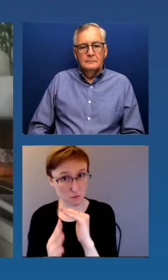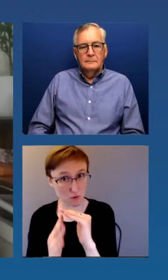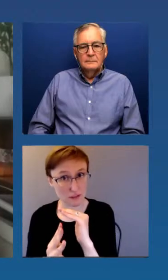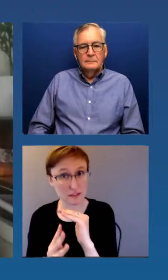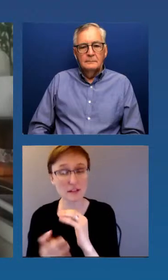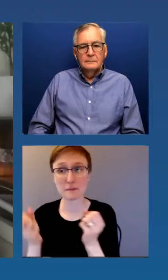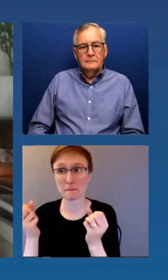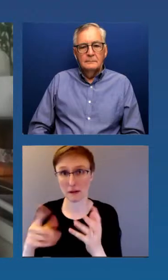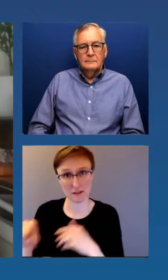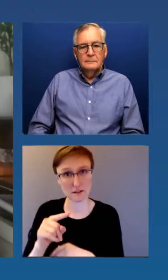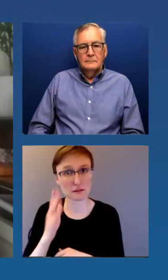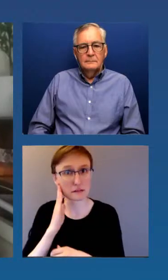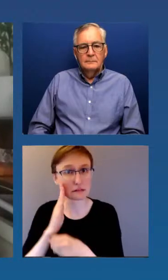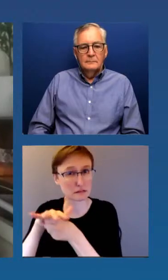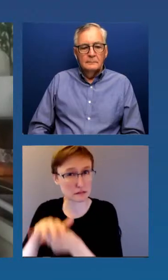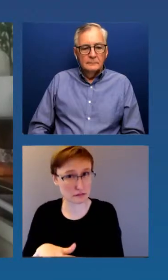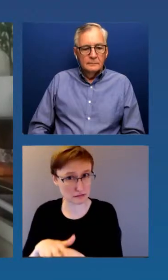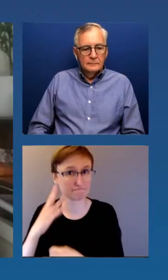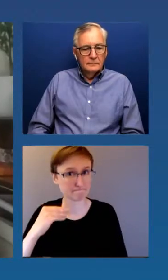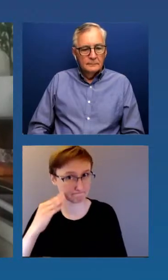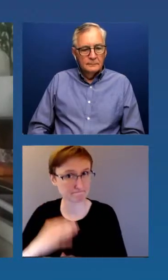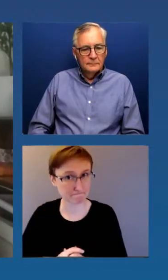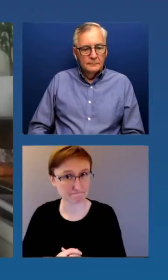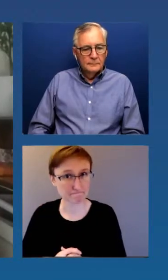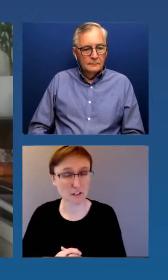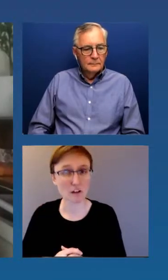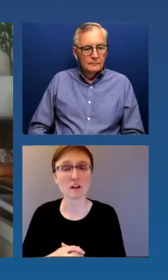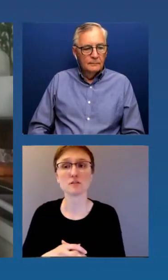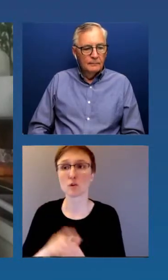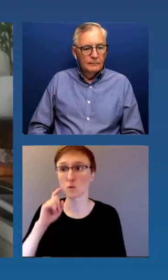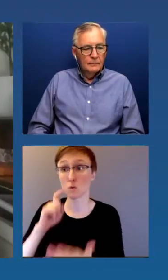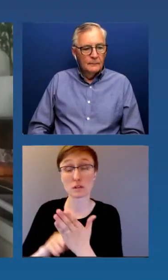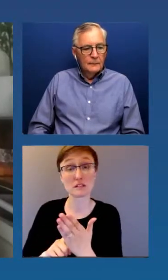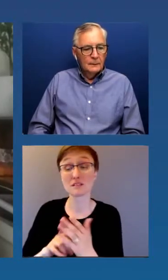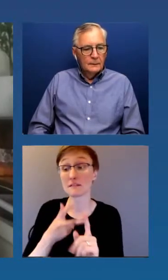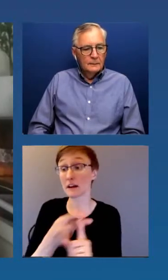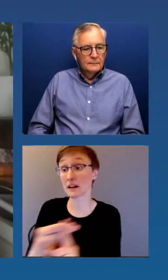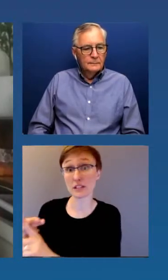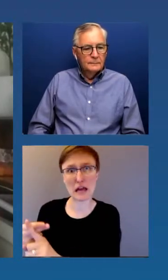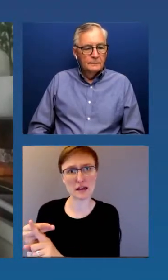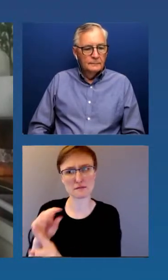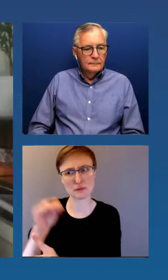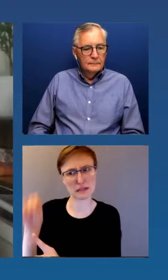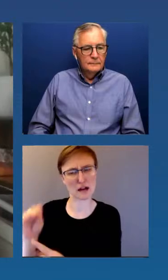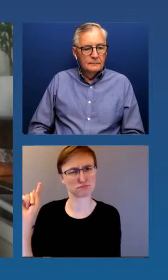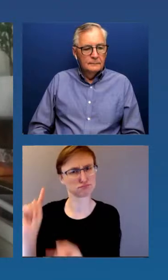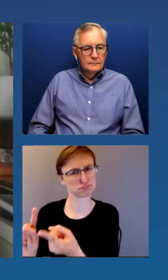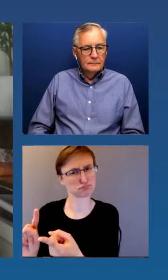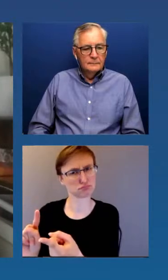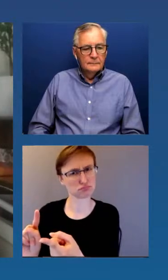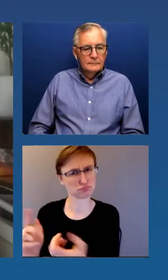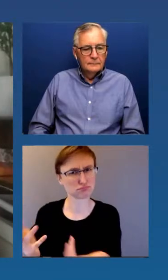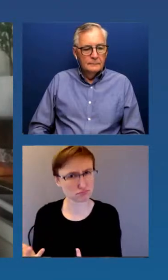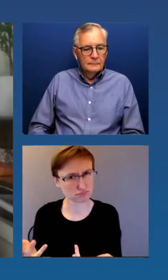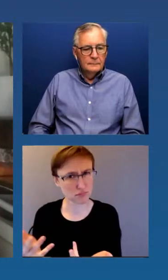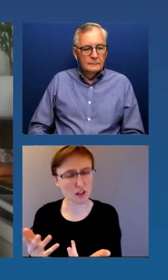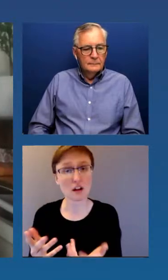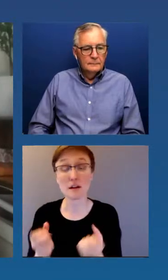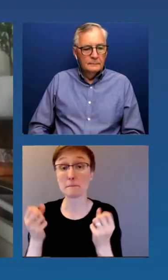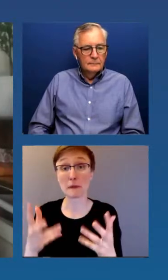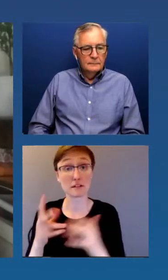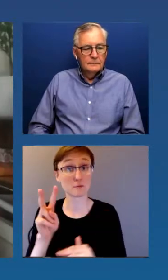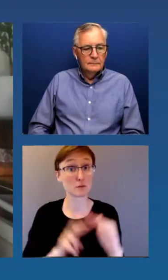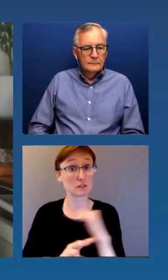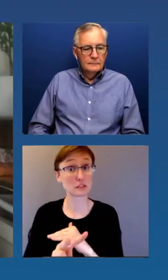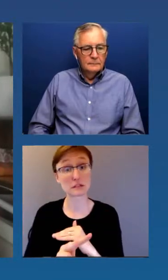are especially worrisome as we go into the fall, and as many are anticipating, a fourth wave of COVID surge driven by the